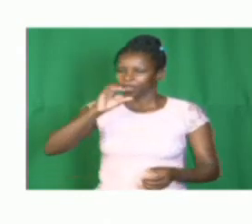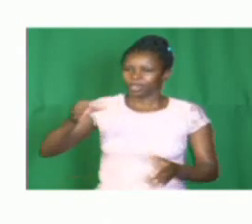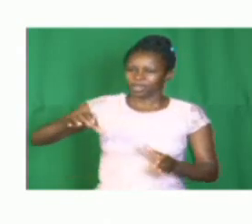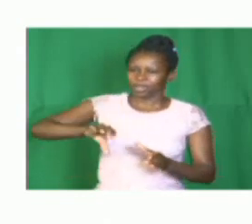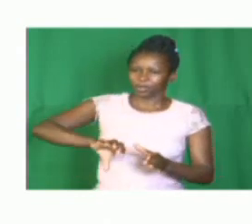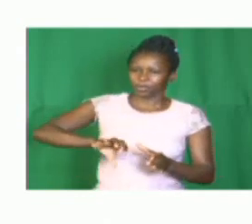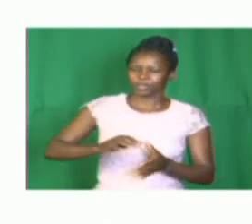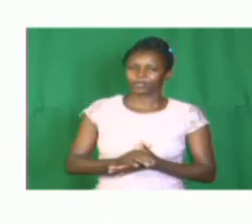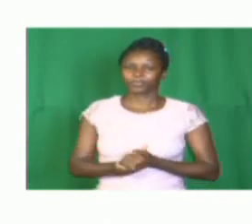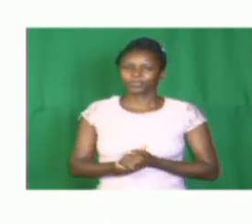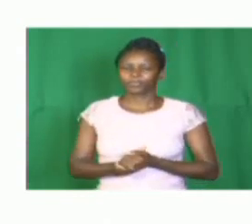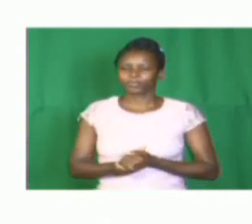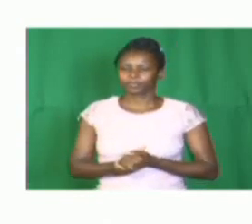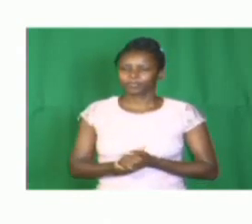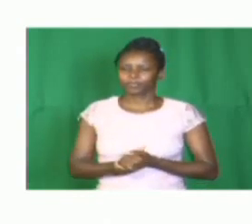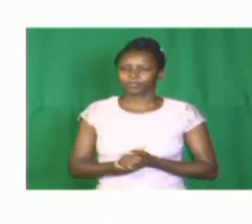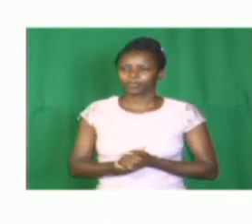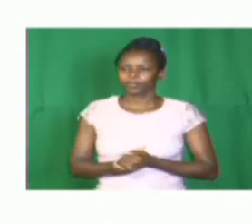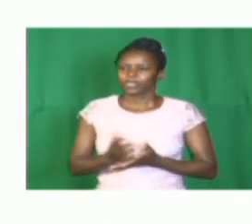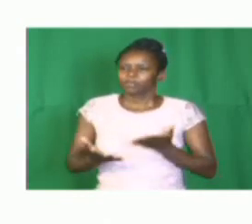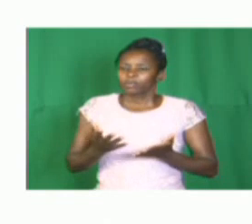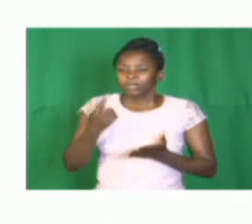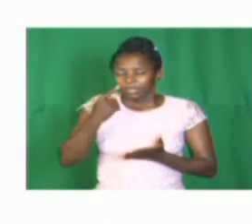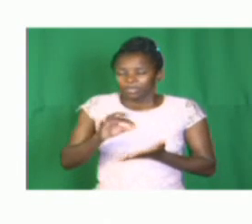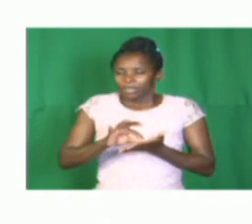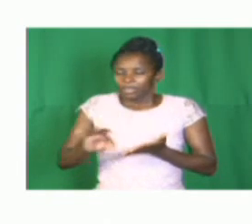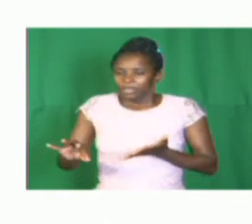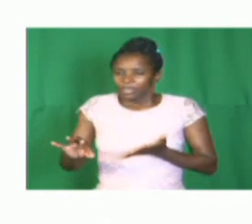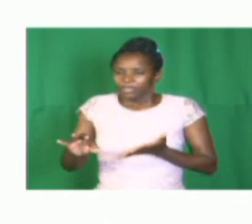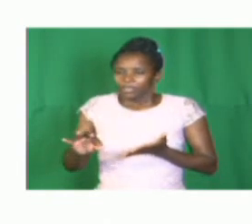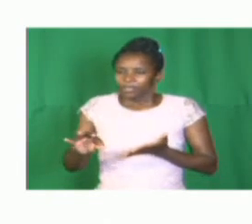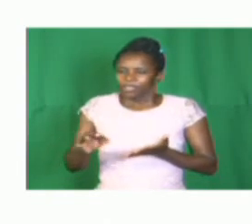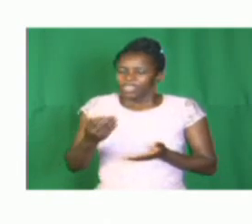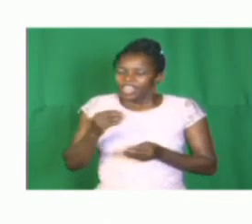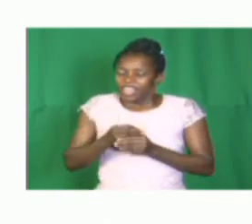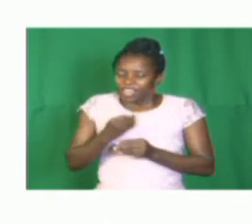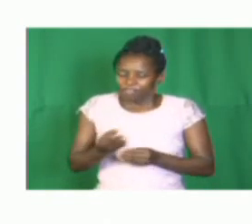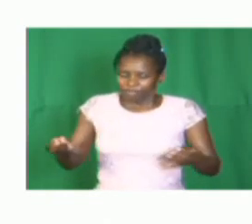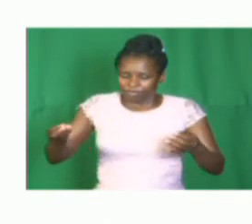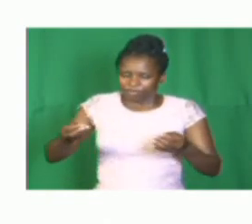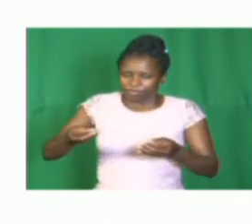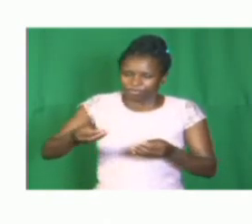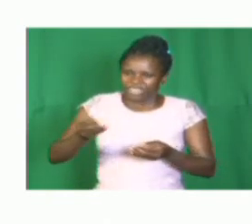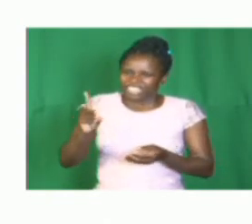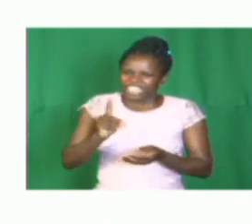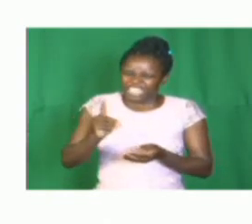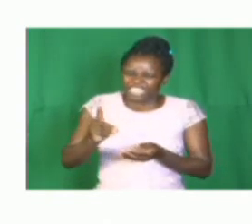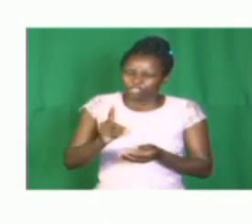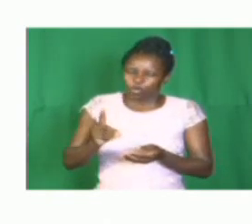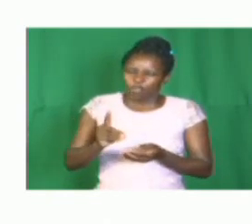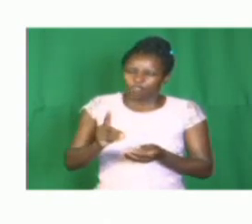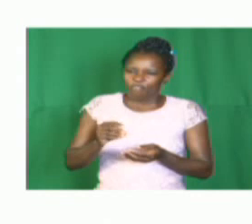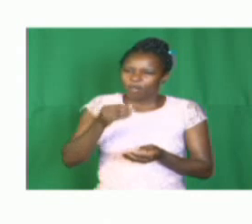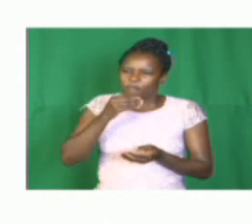For just for clarification, dear learners, when we say a substance dissolve, to dissolve is to mix with